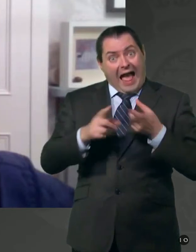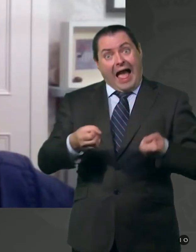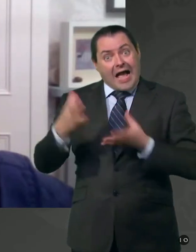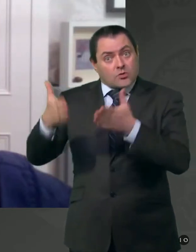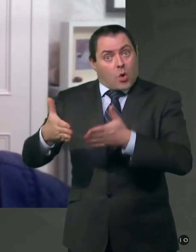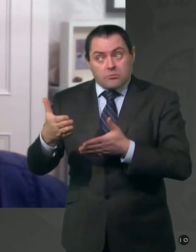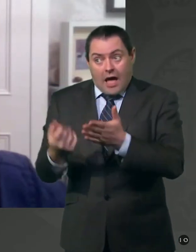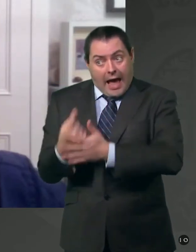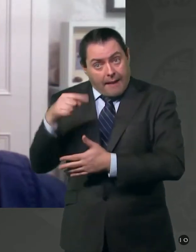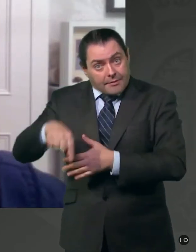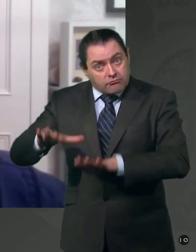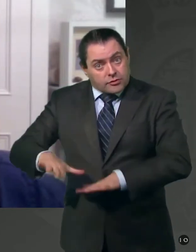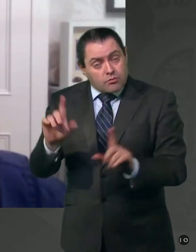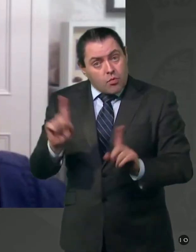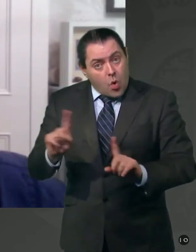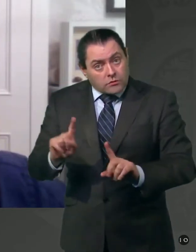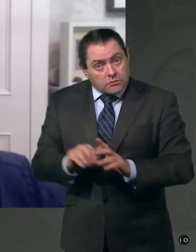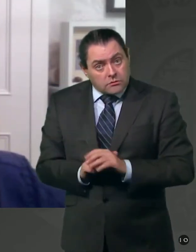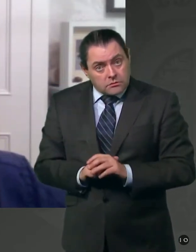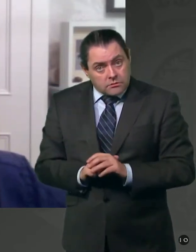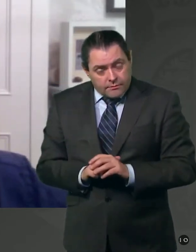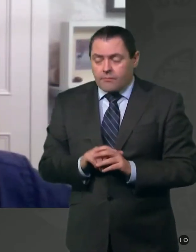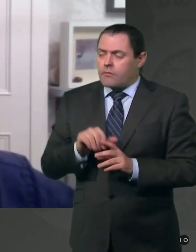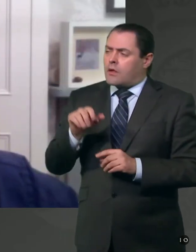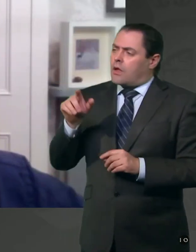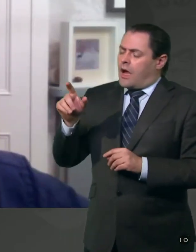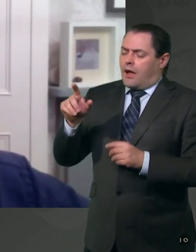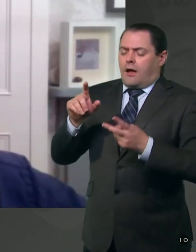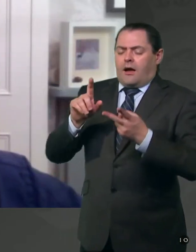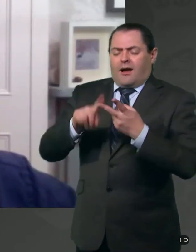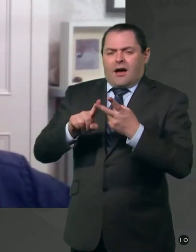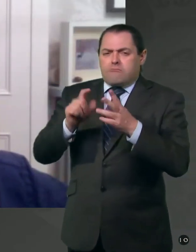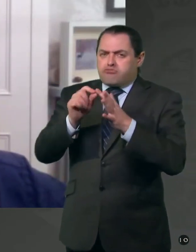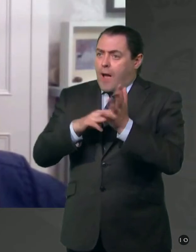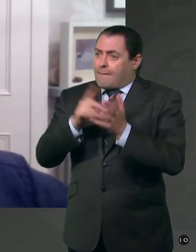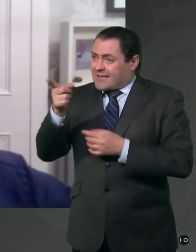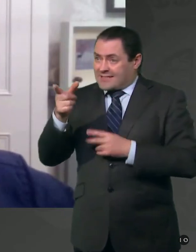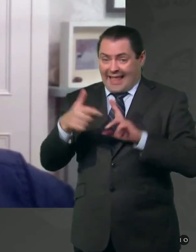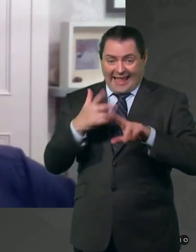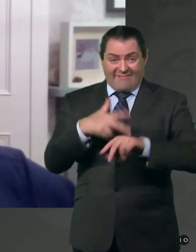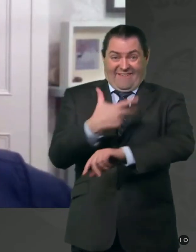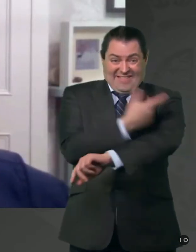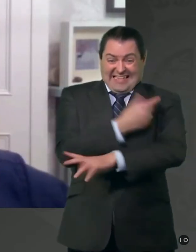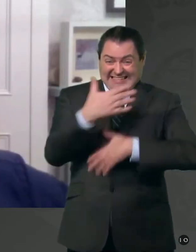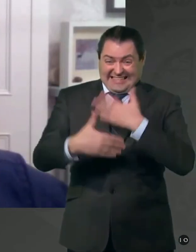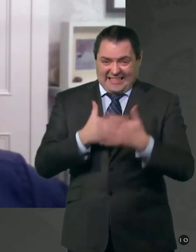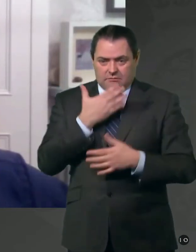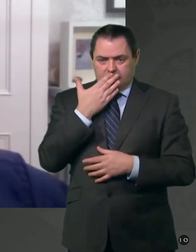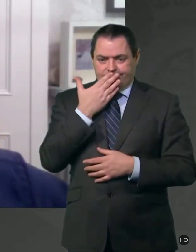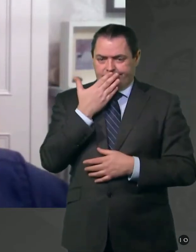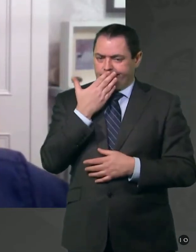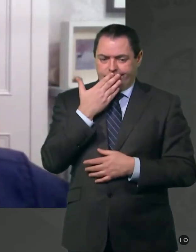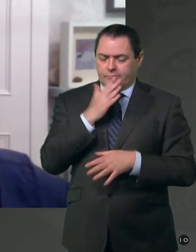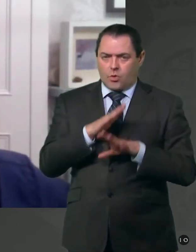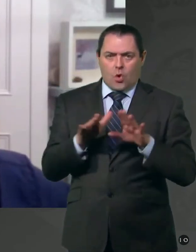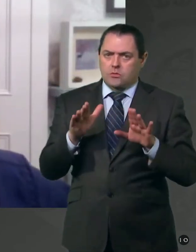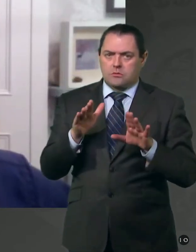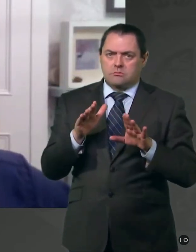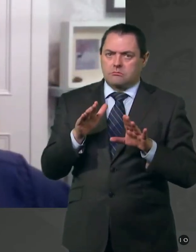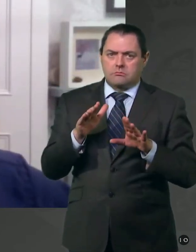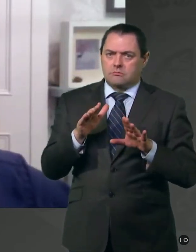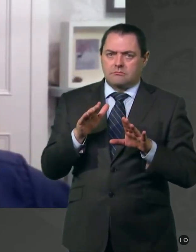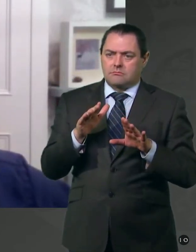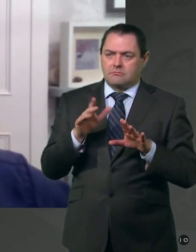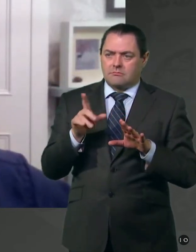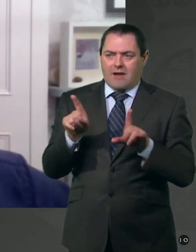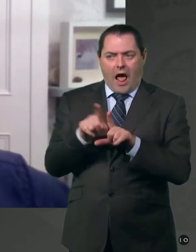it just keeping restrictions for longer? And finally, just a little postscript question. On a practical level, last week you had a really good